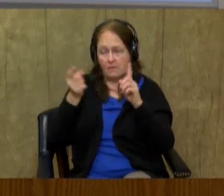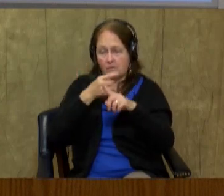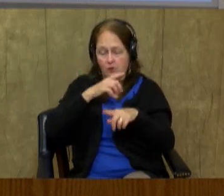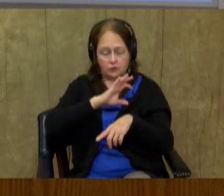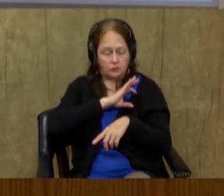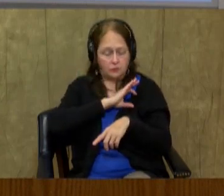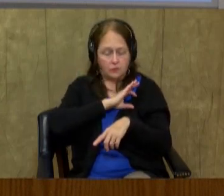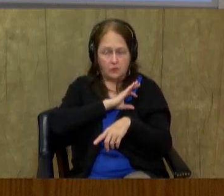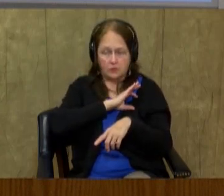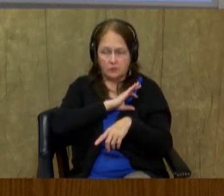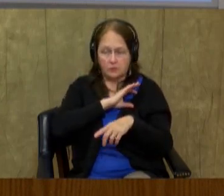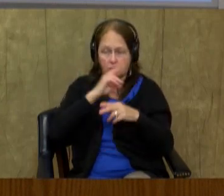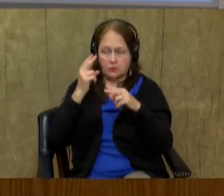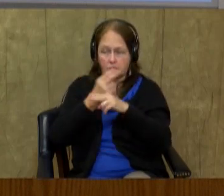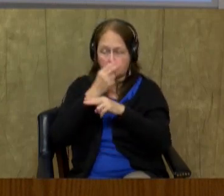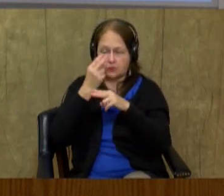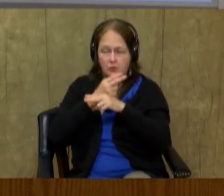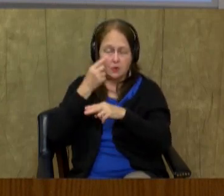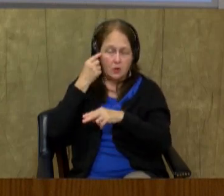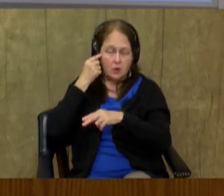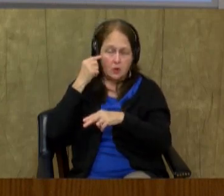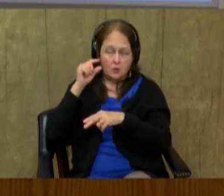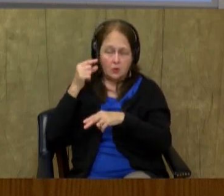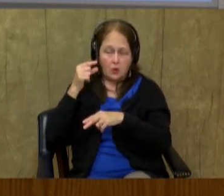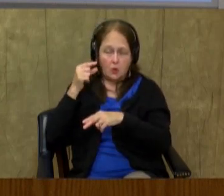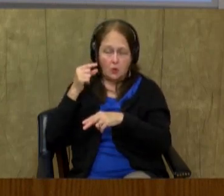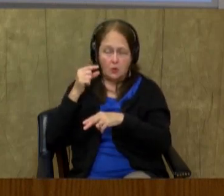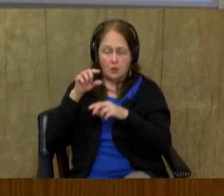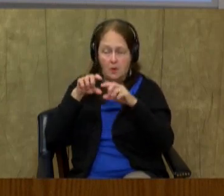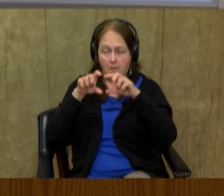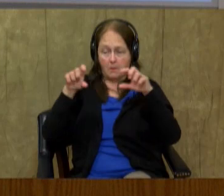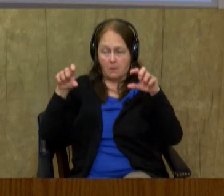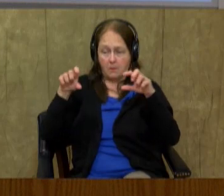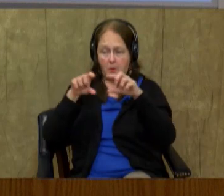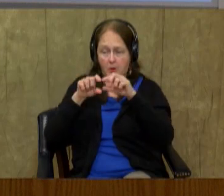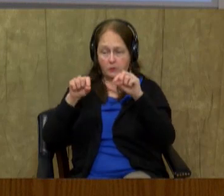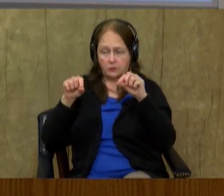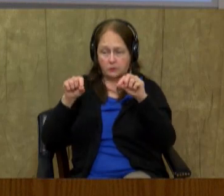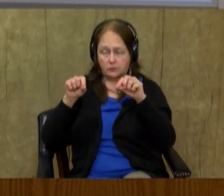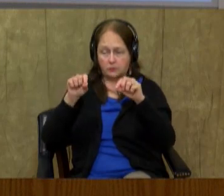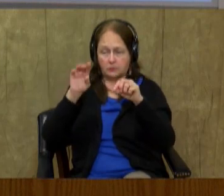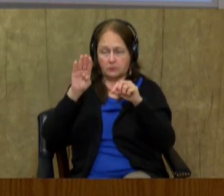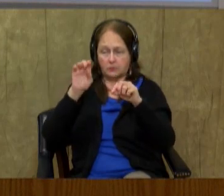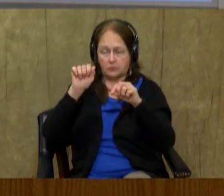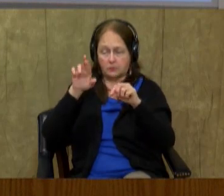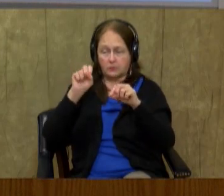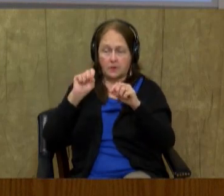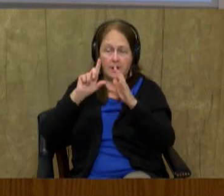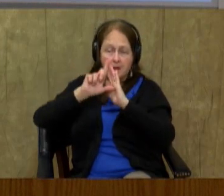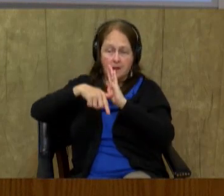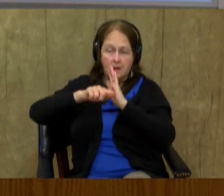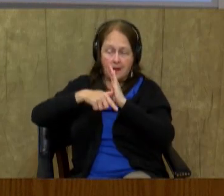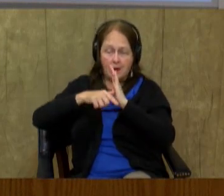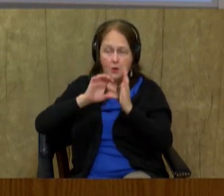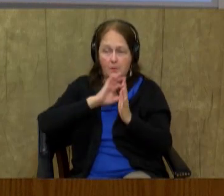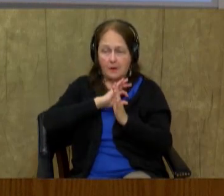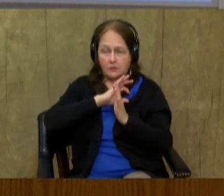patch where they use those gold bars. We see that we see it more in later